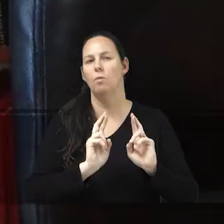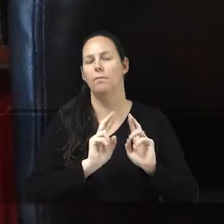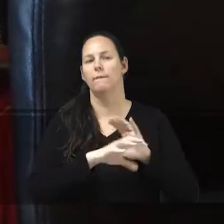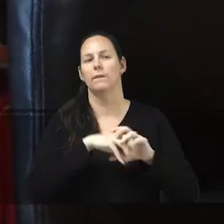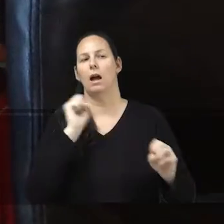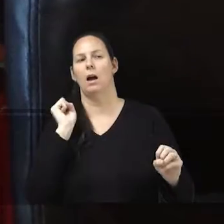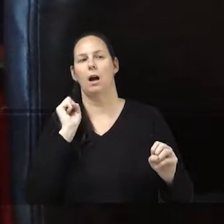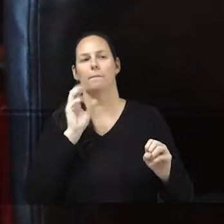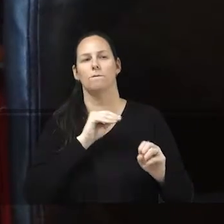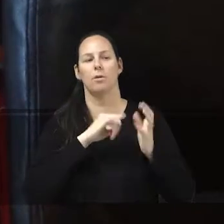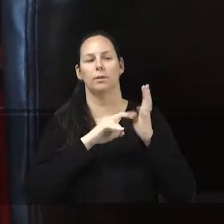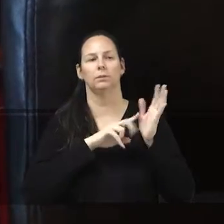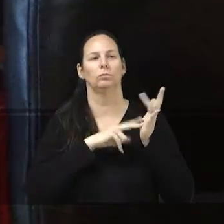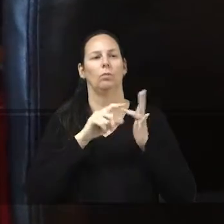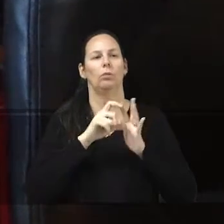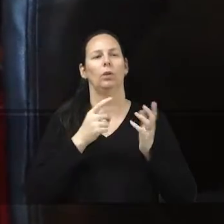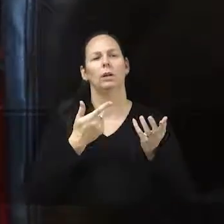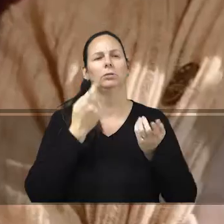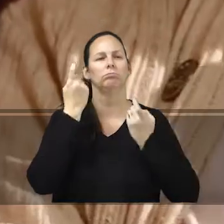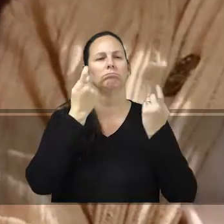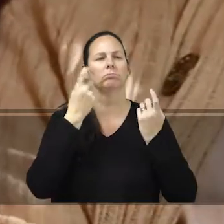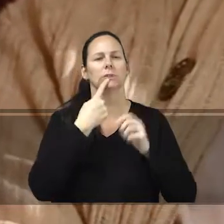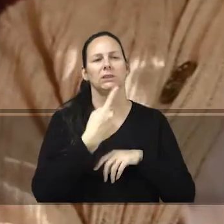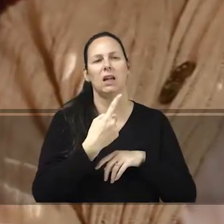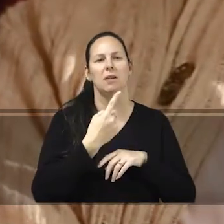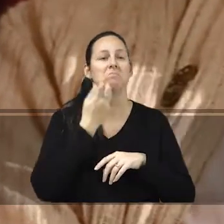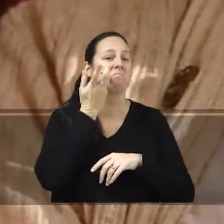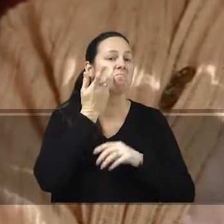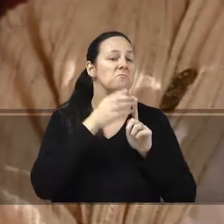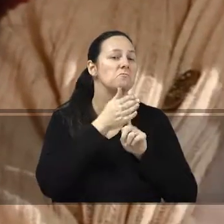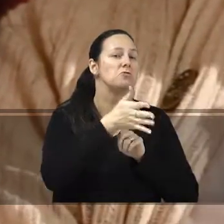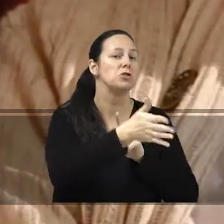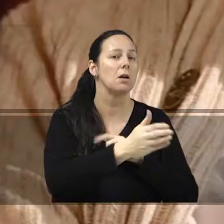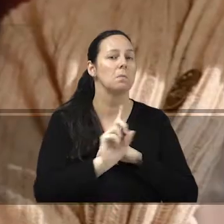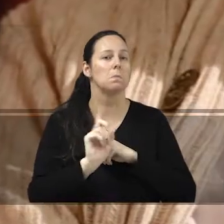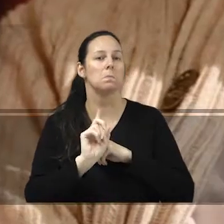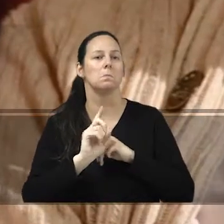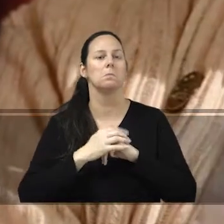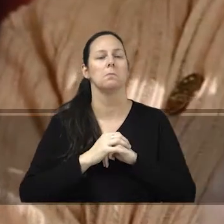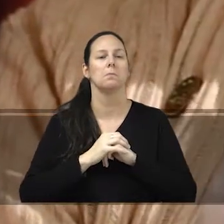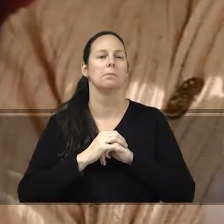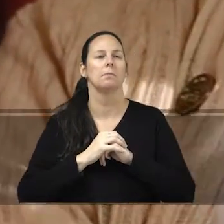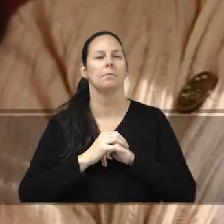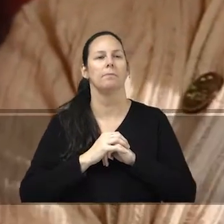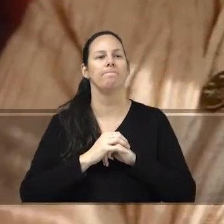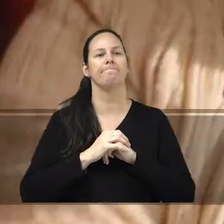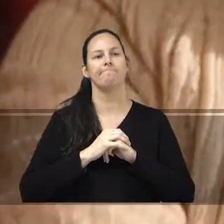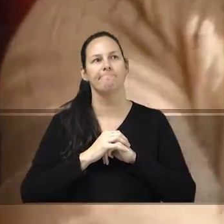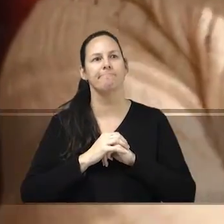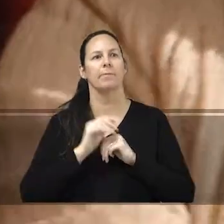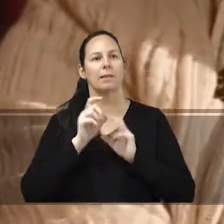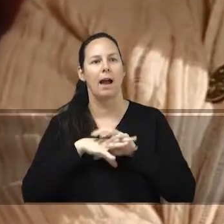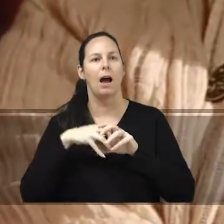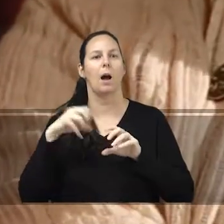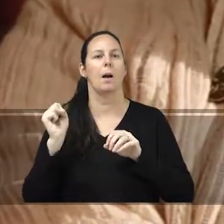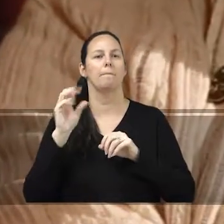implemented in the future? Well, the outcomes from the Synod are threefold, I